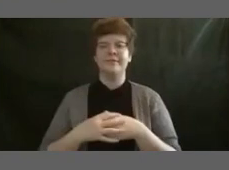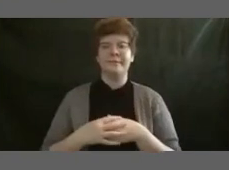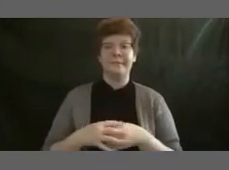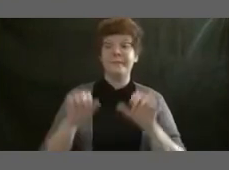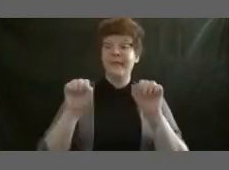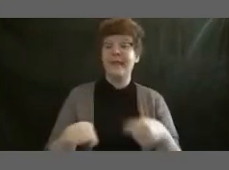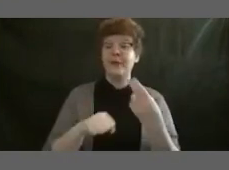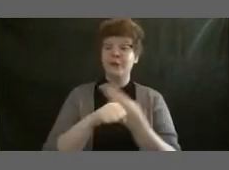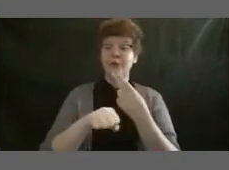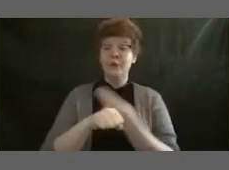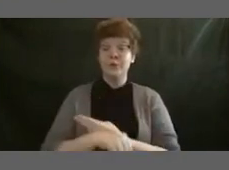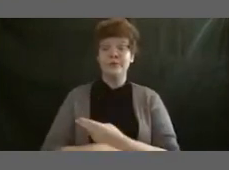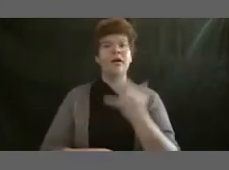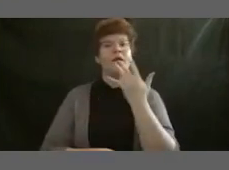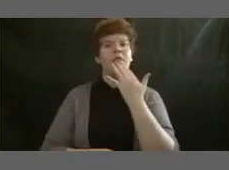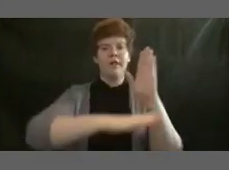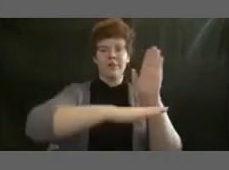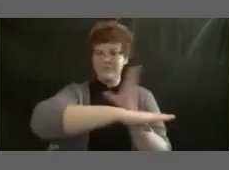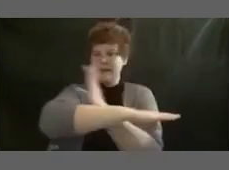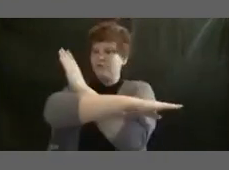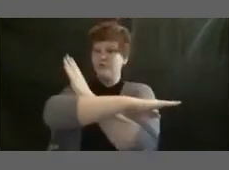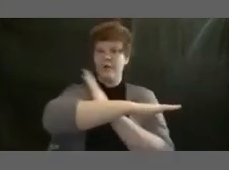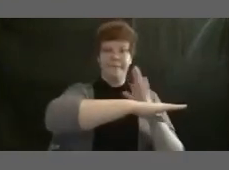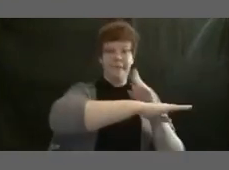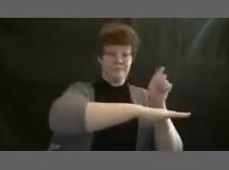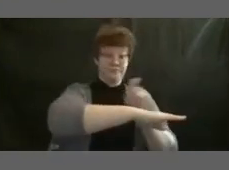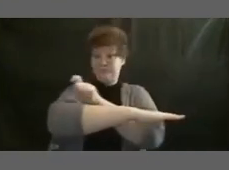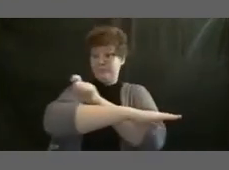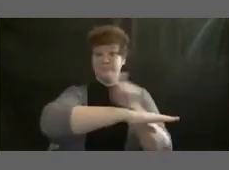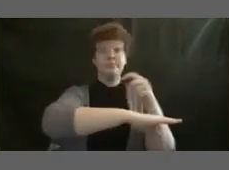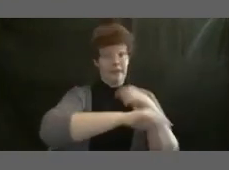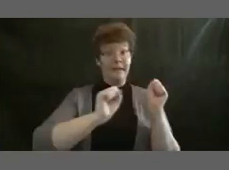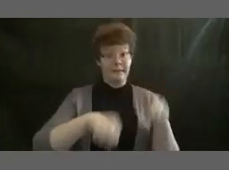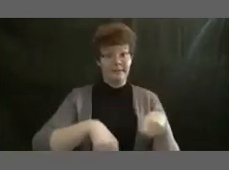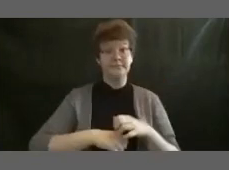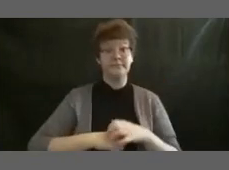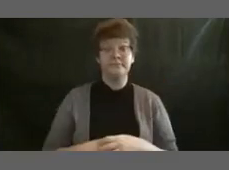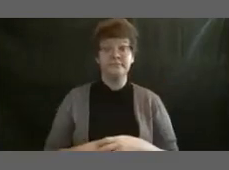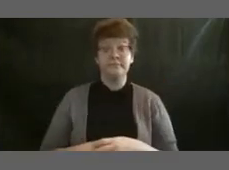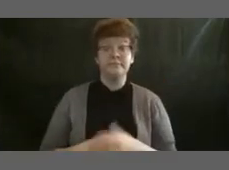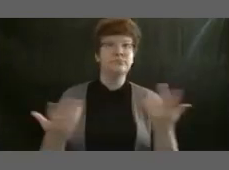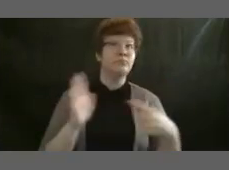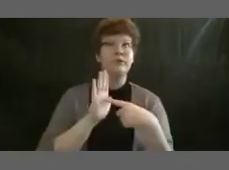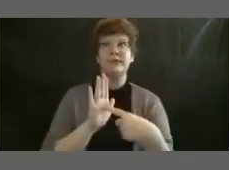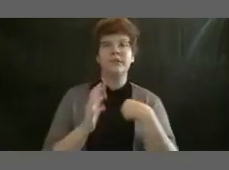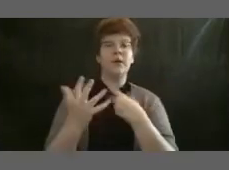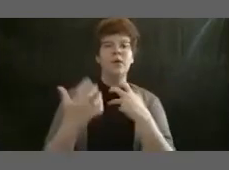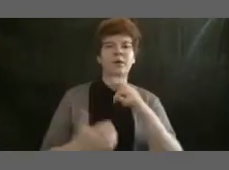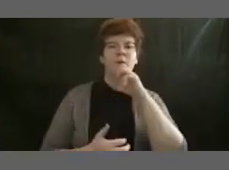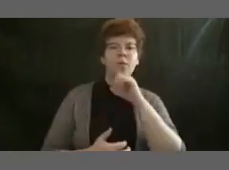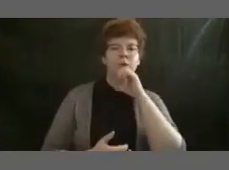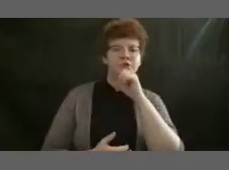the color spectrum at the bottom. So let's say, for example, I wanna pick an orange. So if I pick